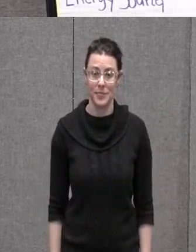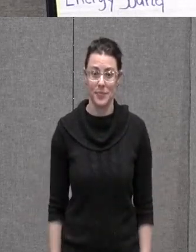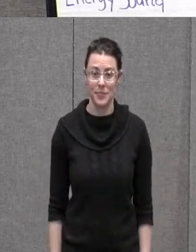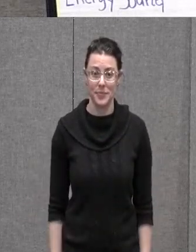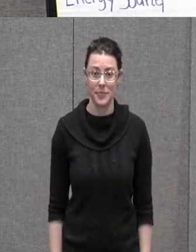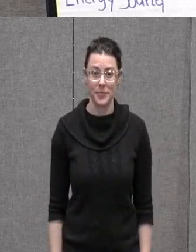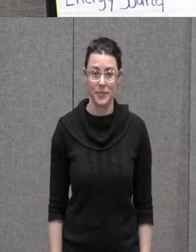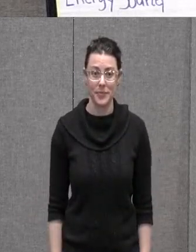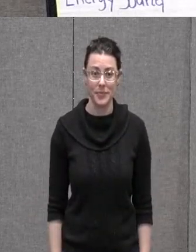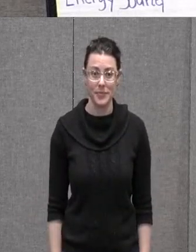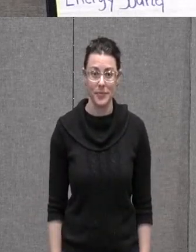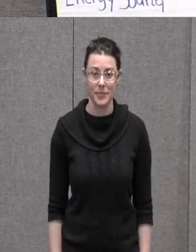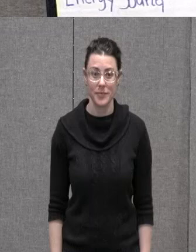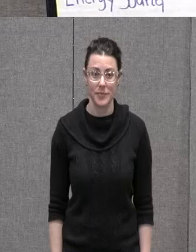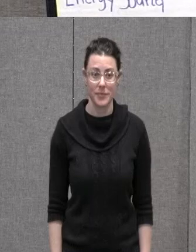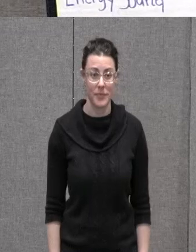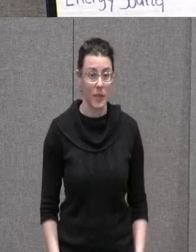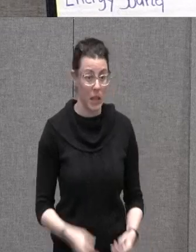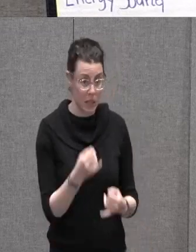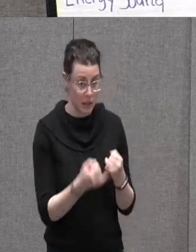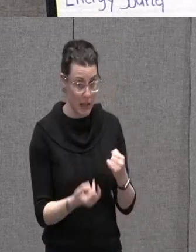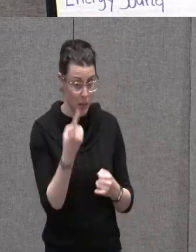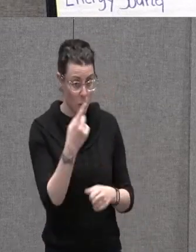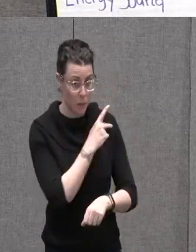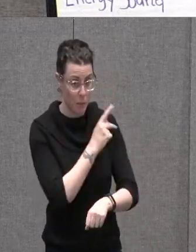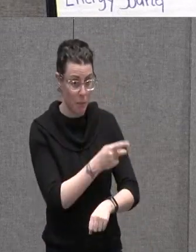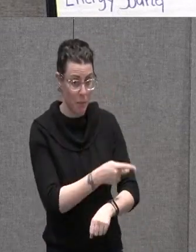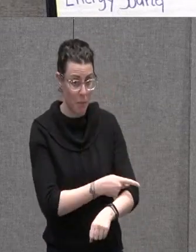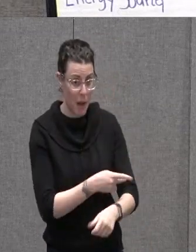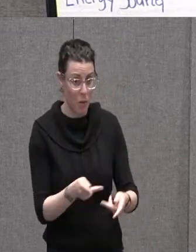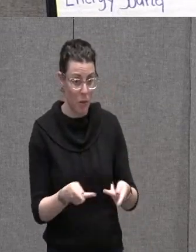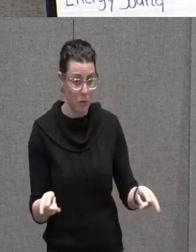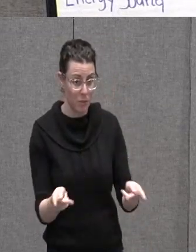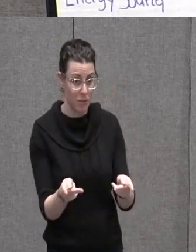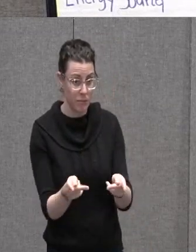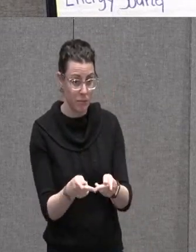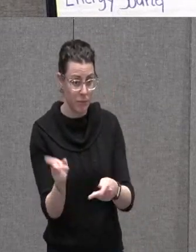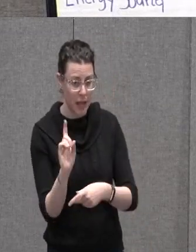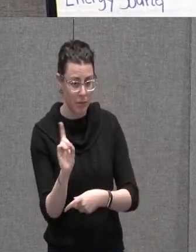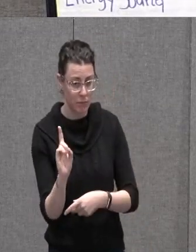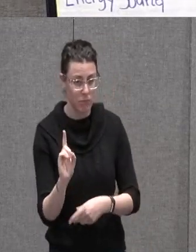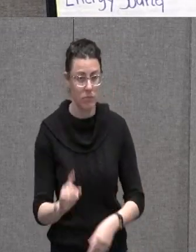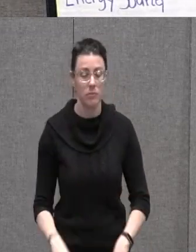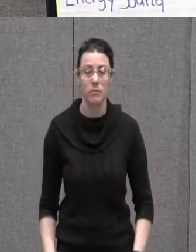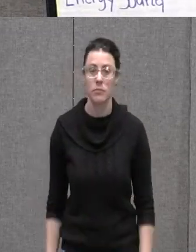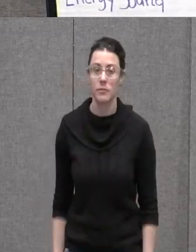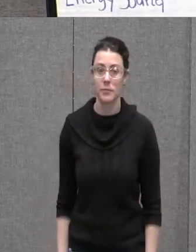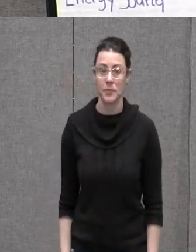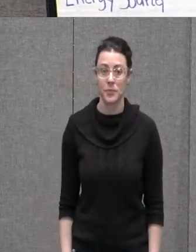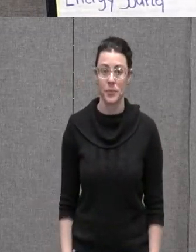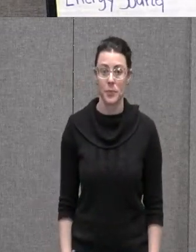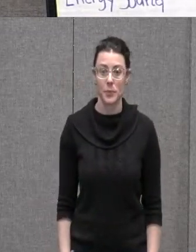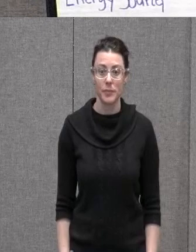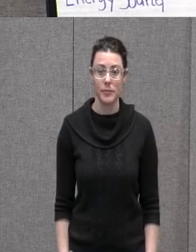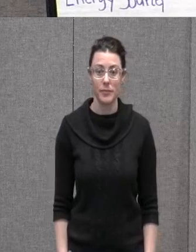The Okay. last one is our power The last one is source our power source. and our energy. I didn't put tape on there for you though.